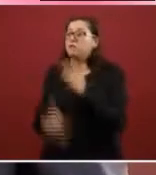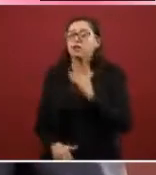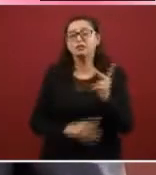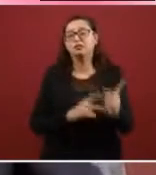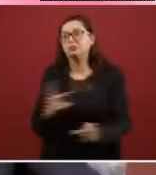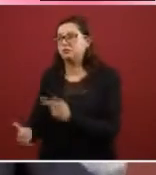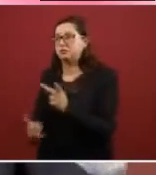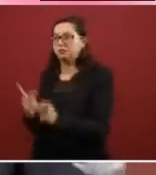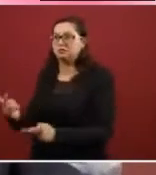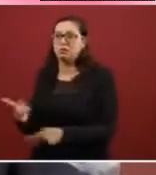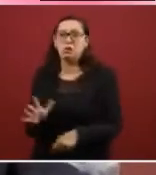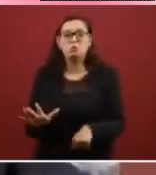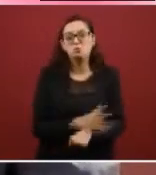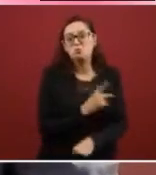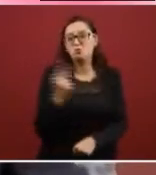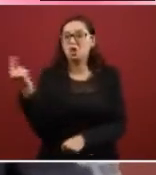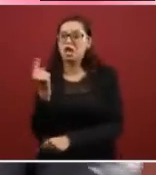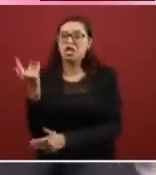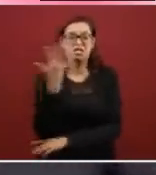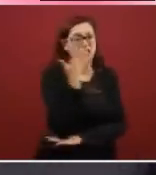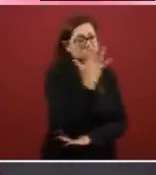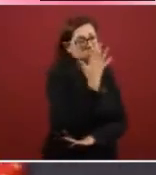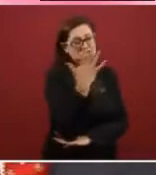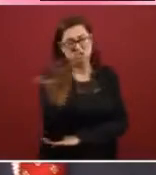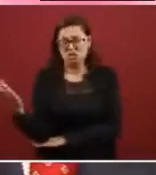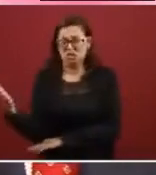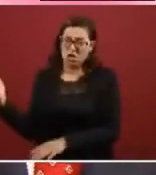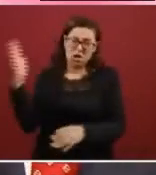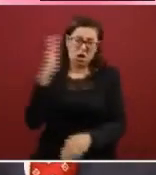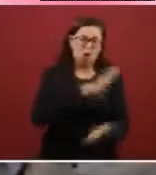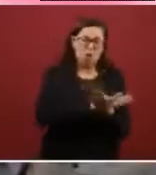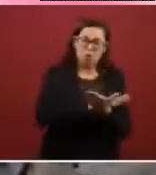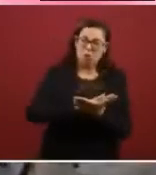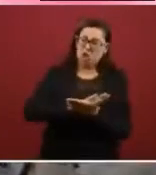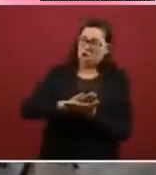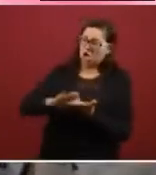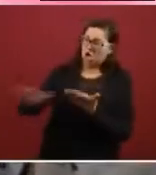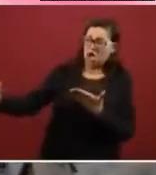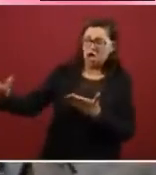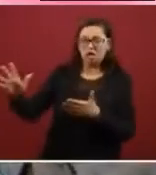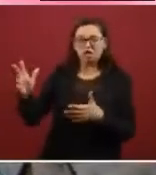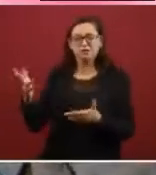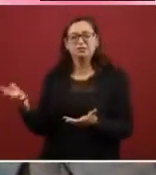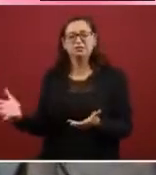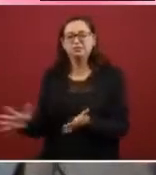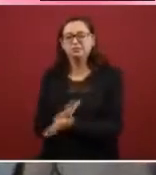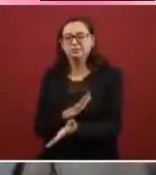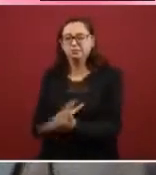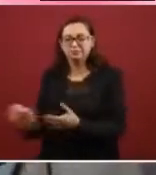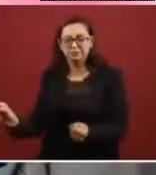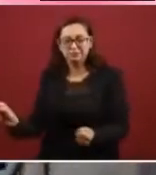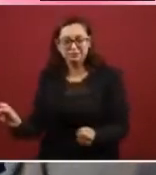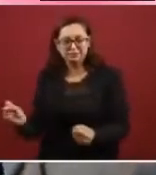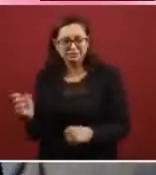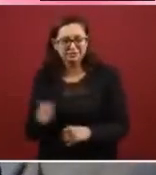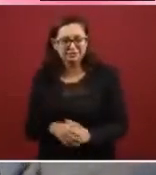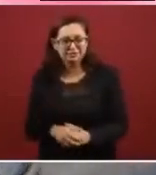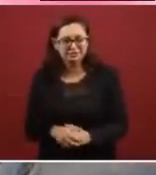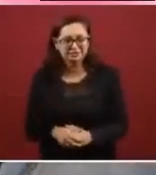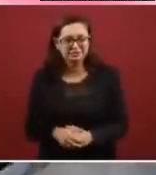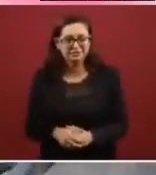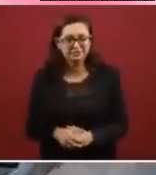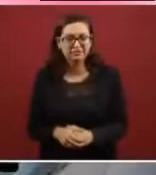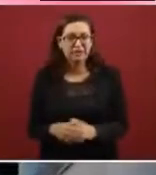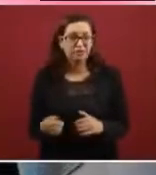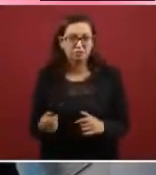se va a arrasar con la selva. Because they're going to be doing away with una some of the jungle. They even made sentido. Some kind